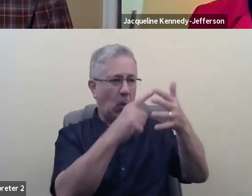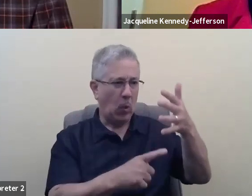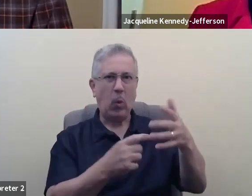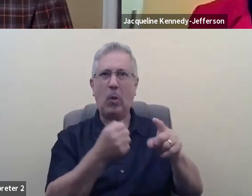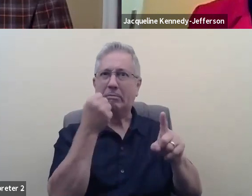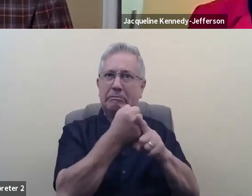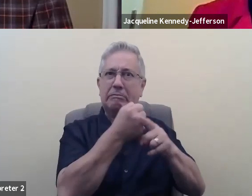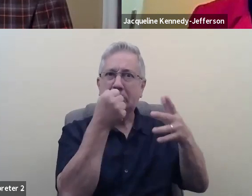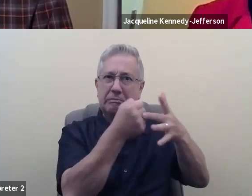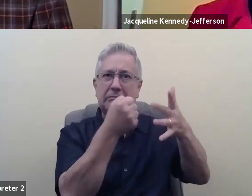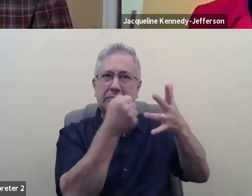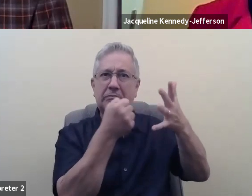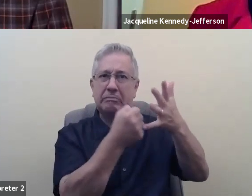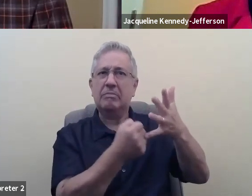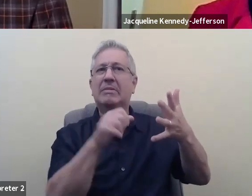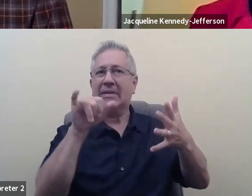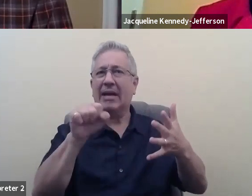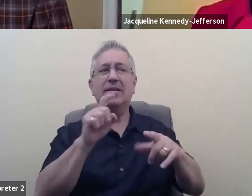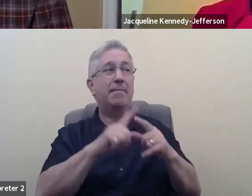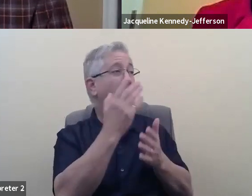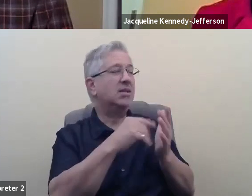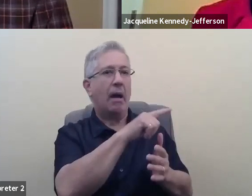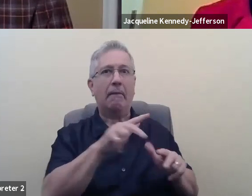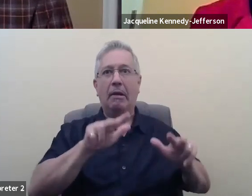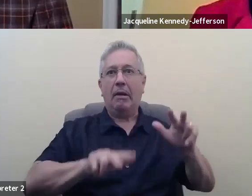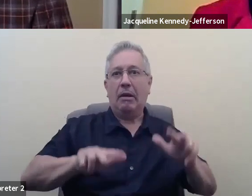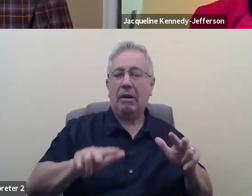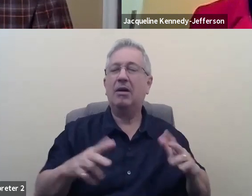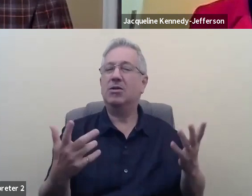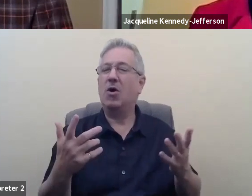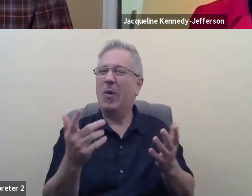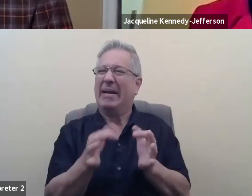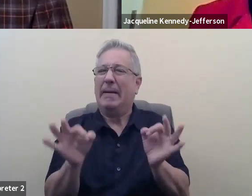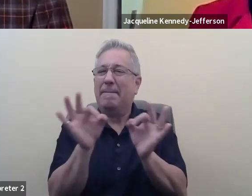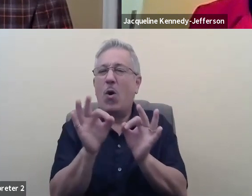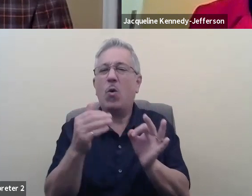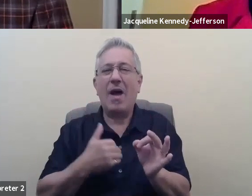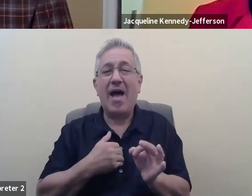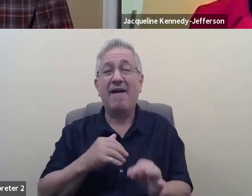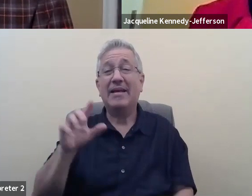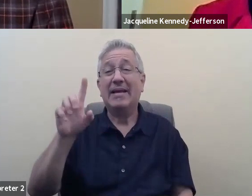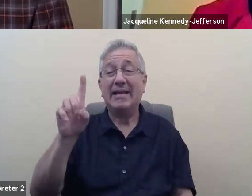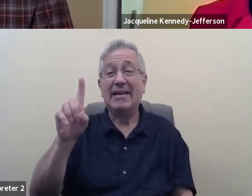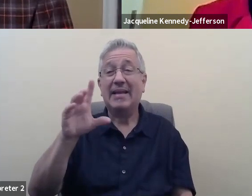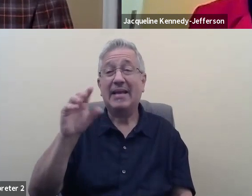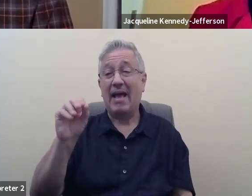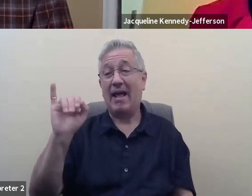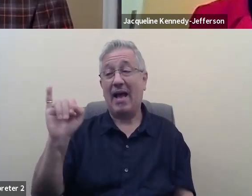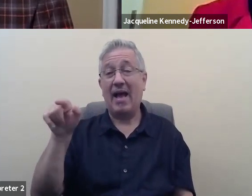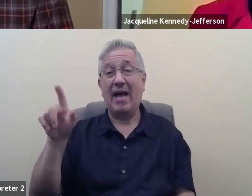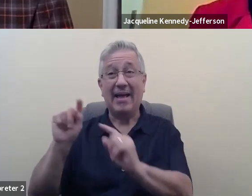So, Jason, I know one of the things you wanted us to talk about is the value of Dni teams. Like, these are the critical moments